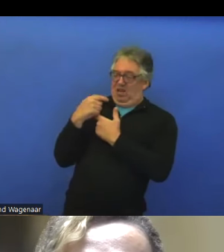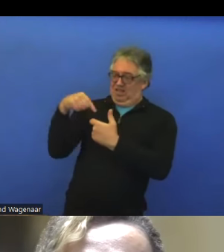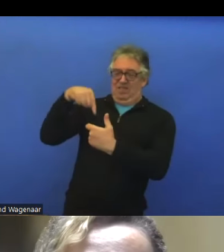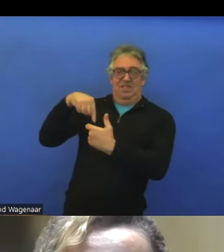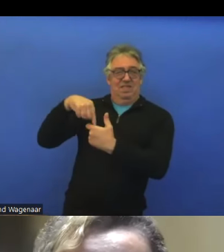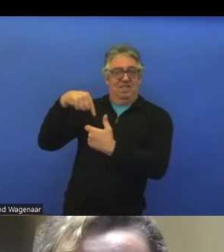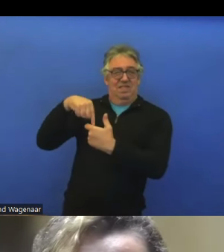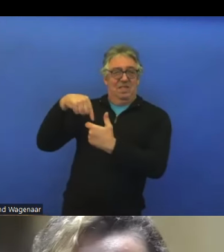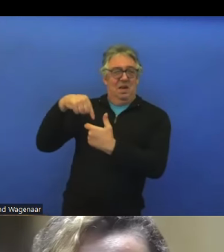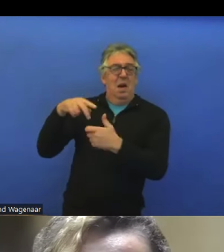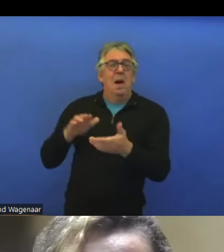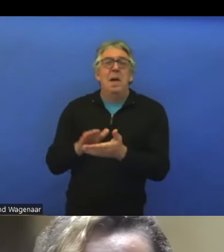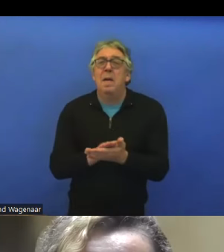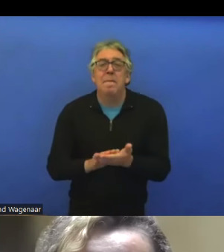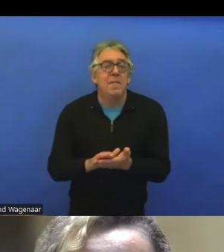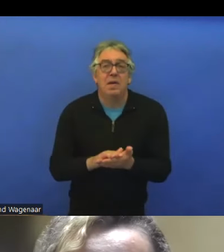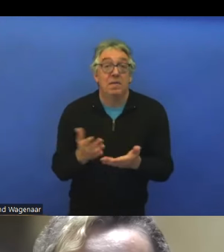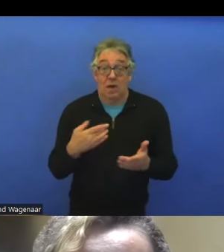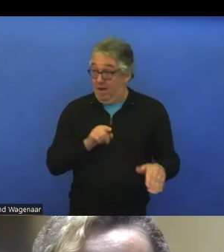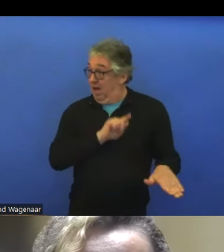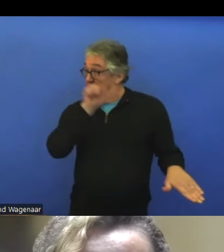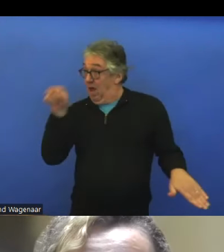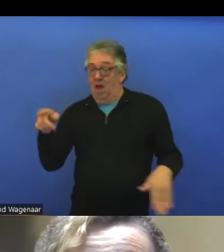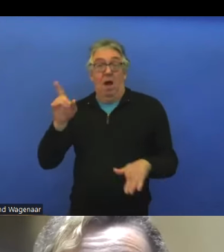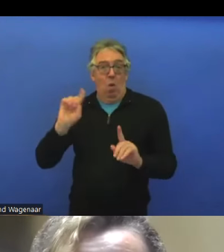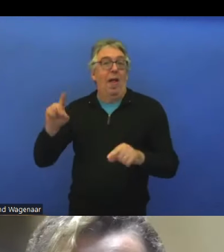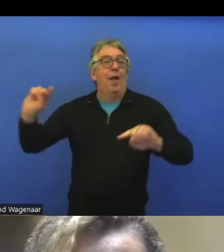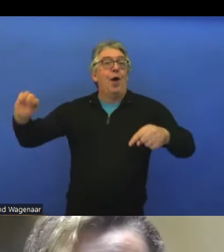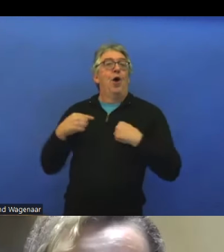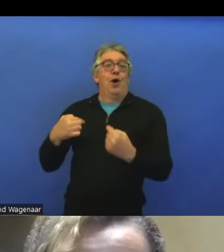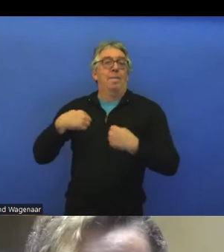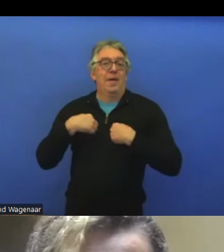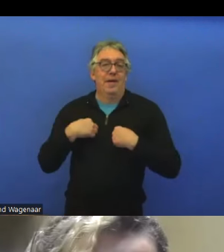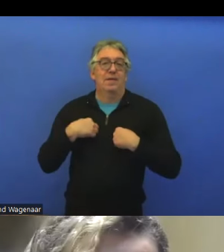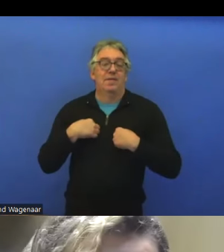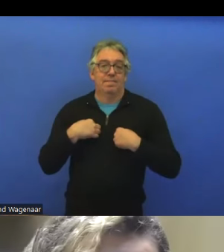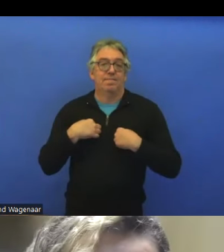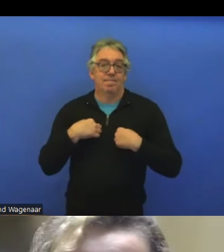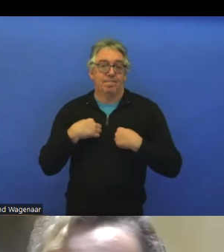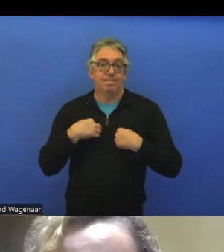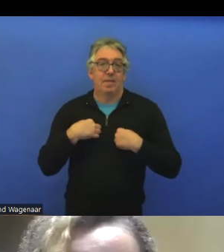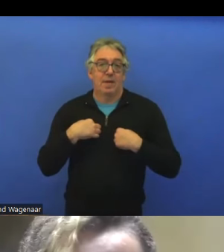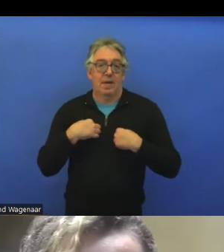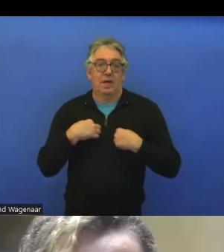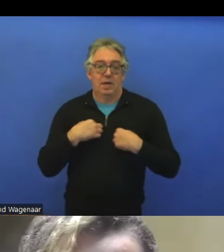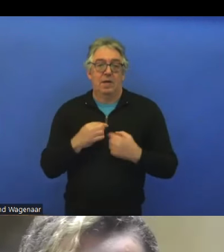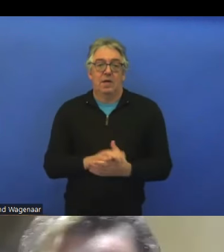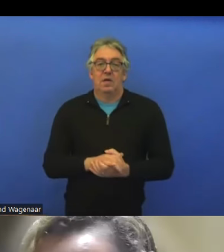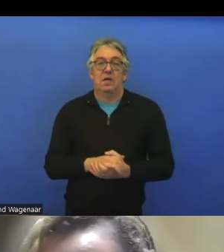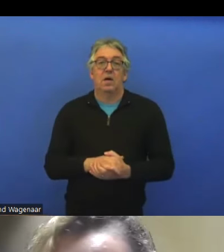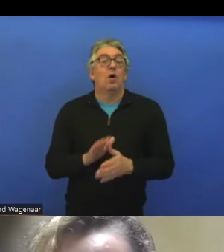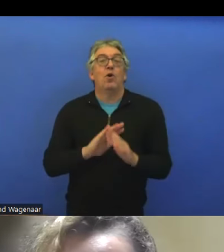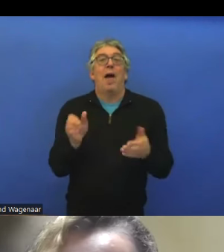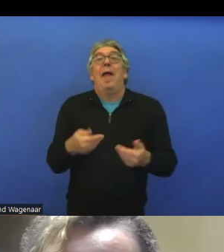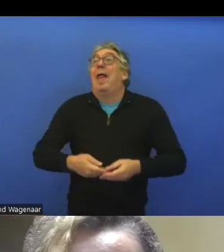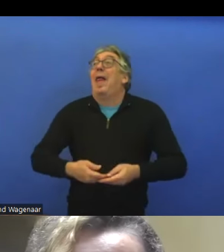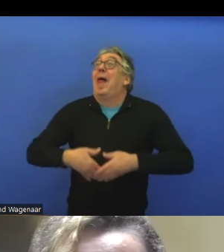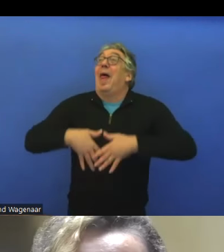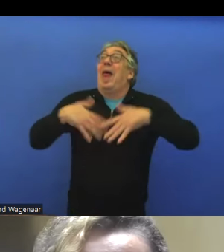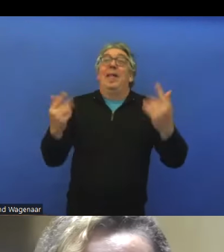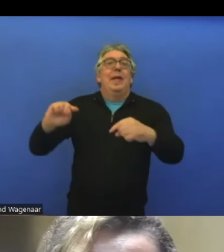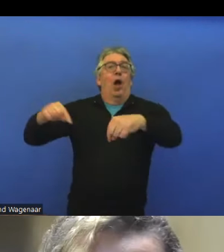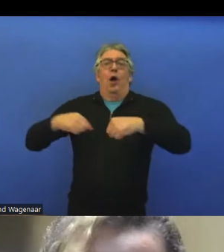relates to a form of harm that is sufficiently serious to amount to persecution. It's not any form of harm, it's not any harm, it has